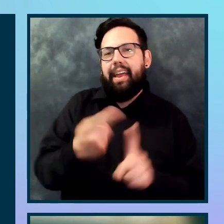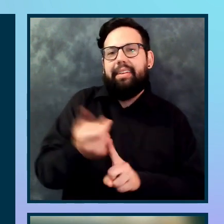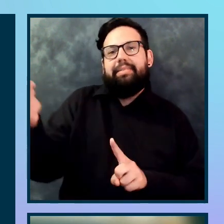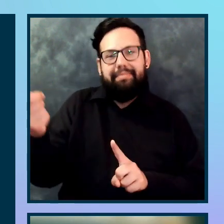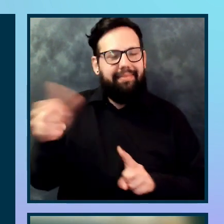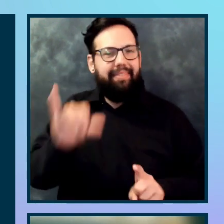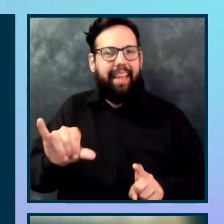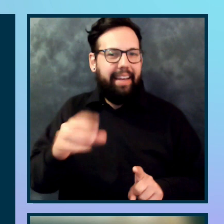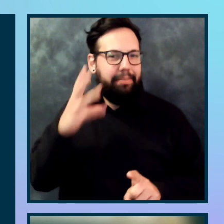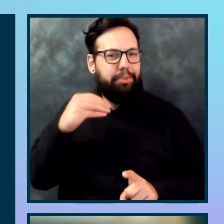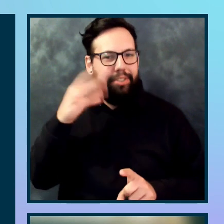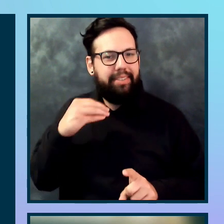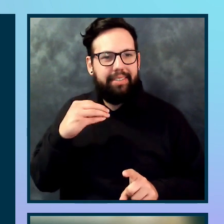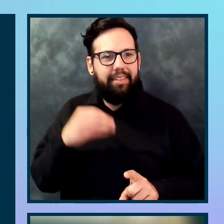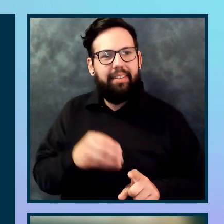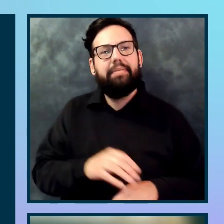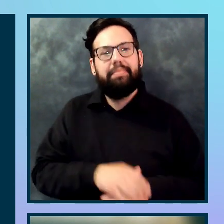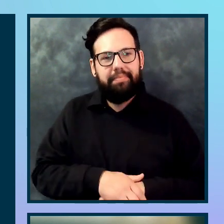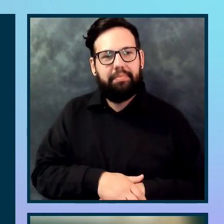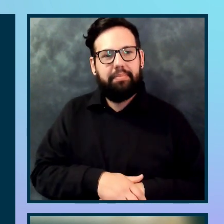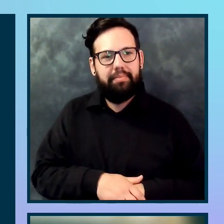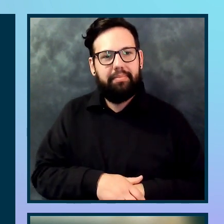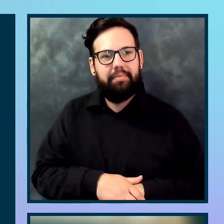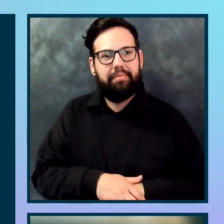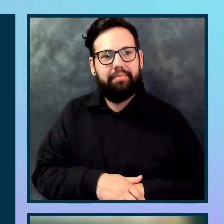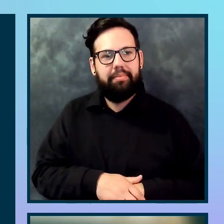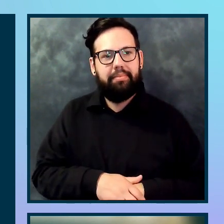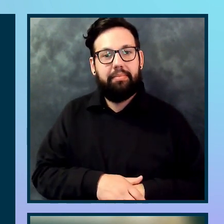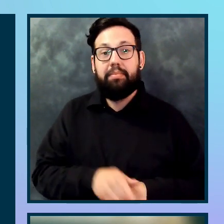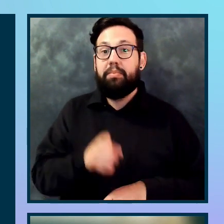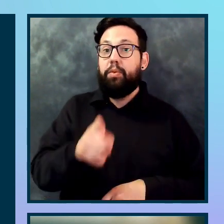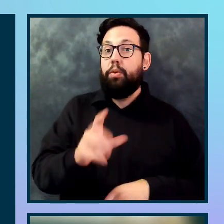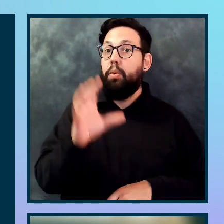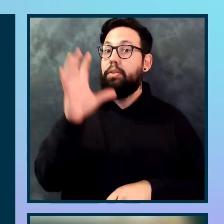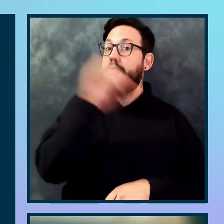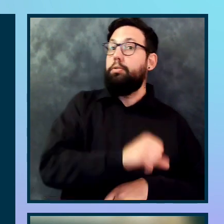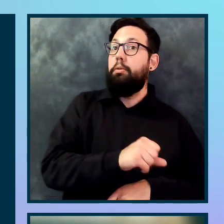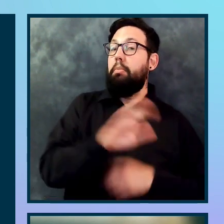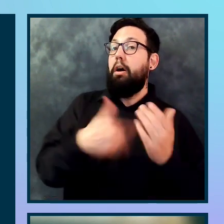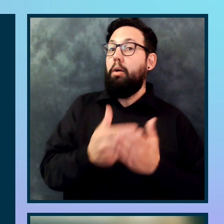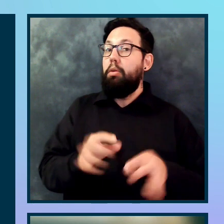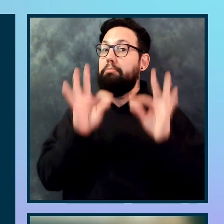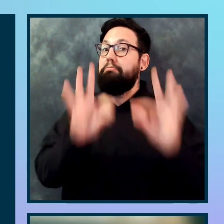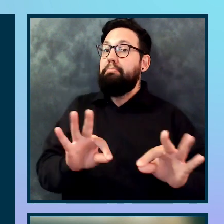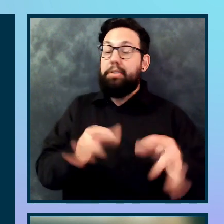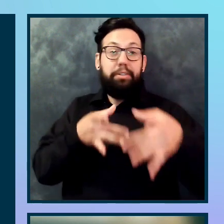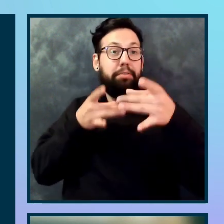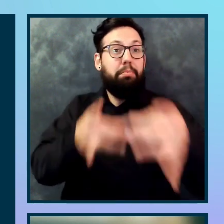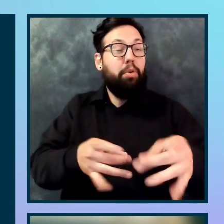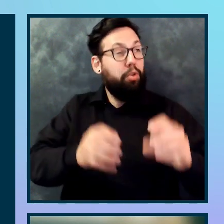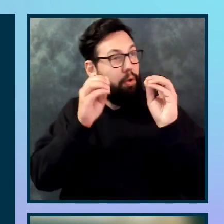also never, ever operate on the assumption that everything is going to be working flawlessly and that